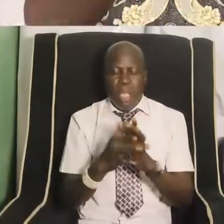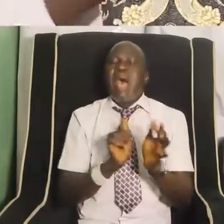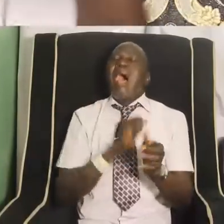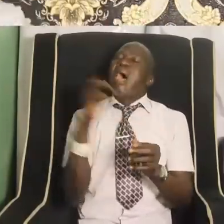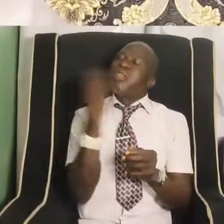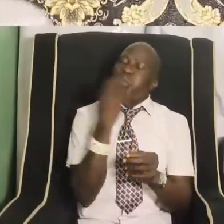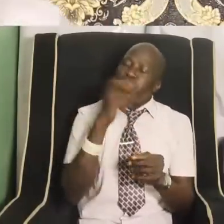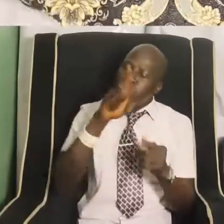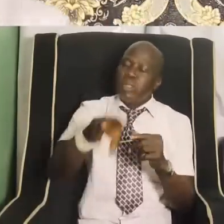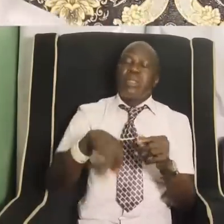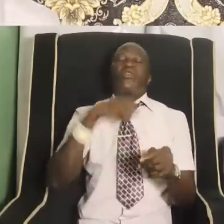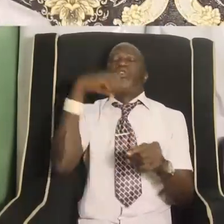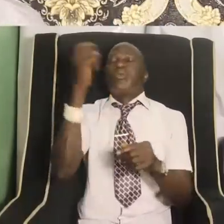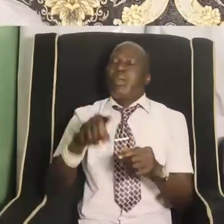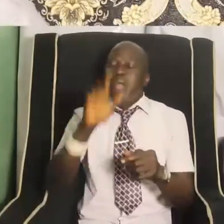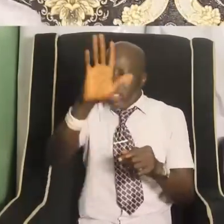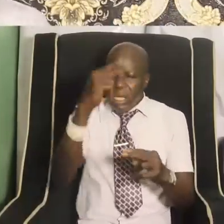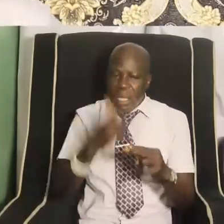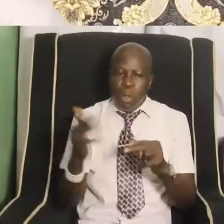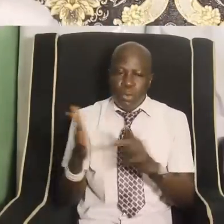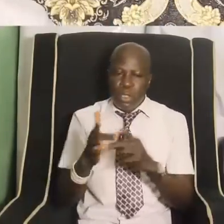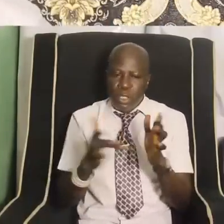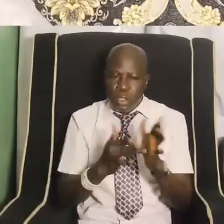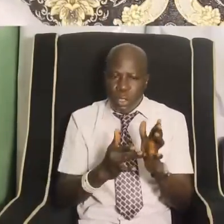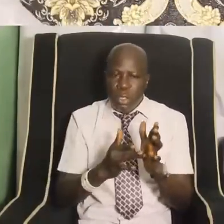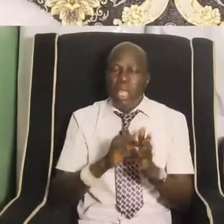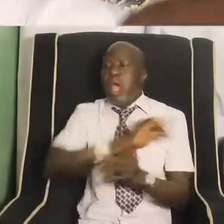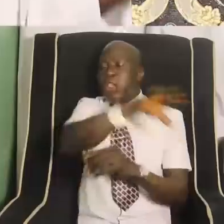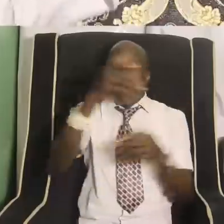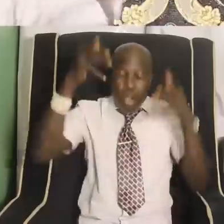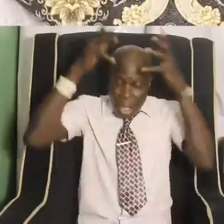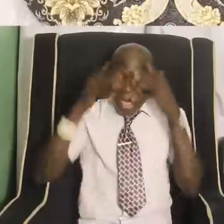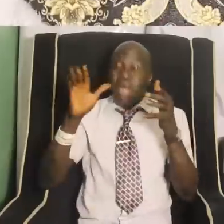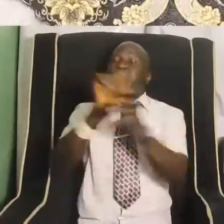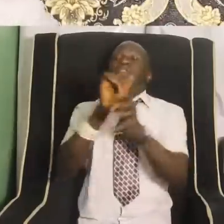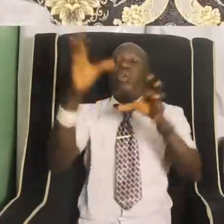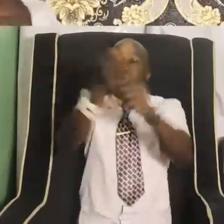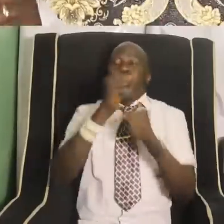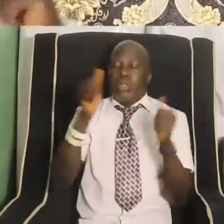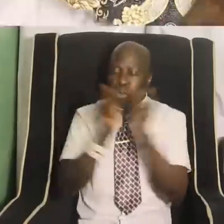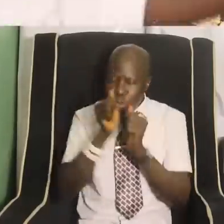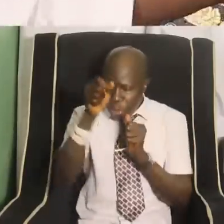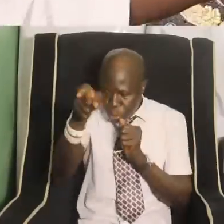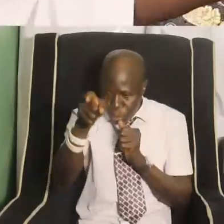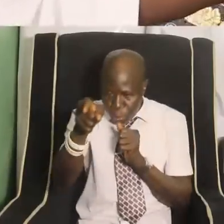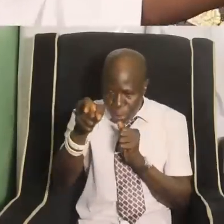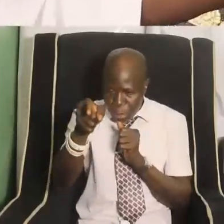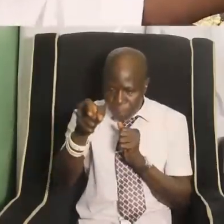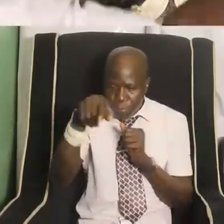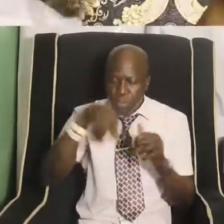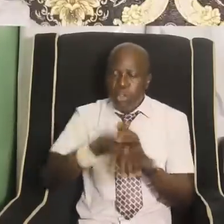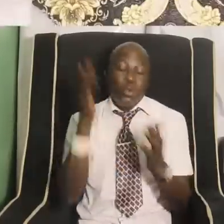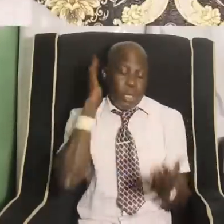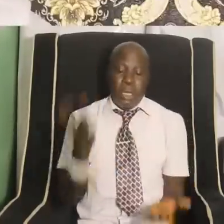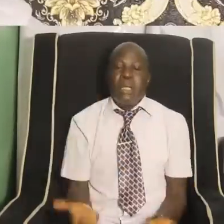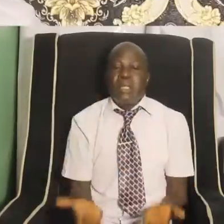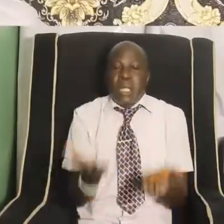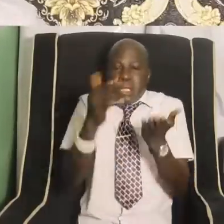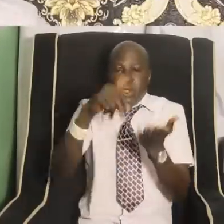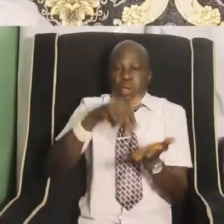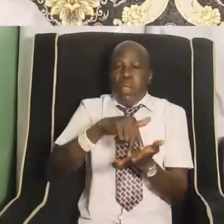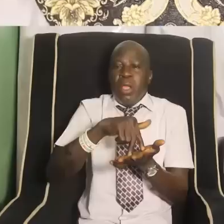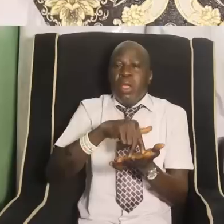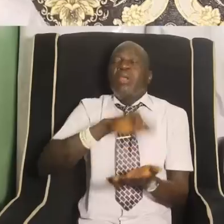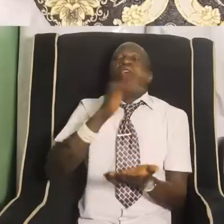Lord, call Jesus. In the name of Jesus. Name of Jesus. You will get the crown. You will not stand up. Enjoy